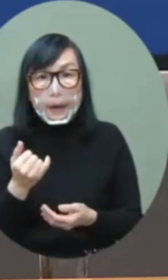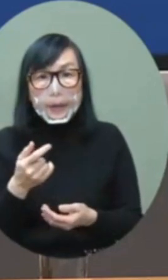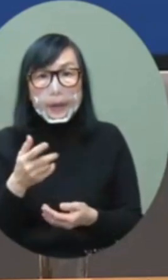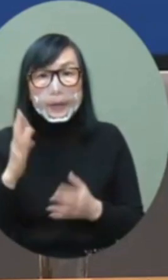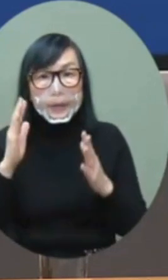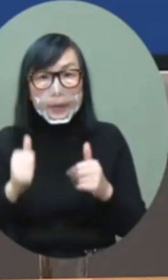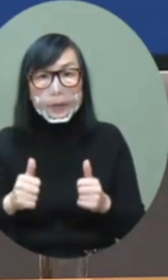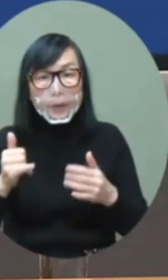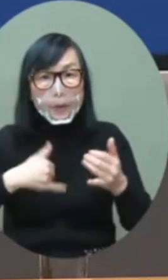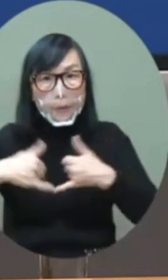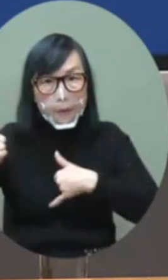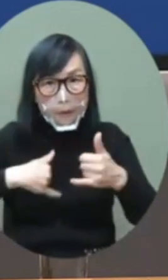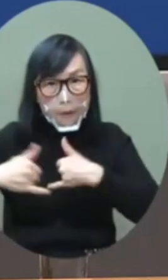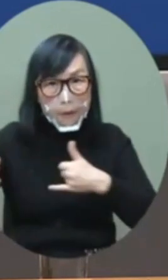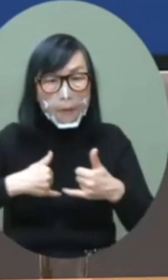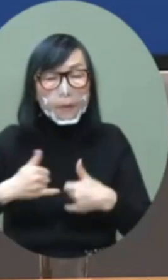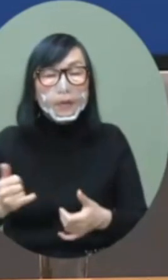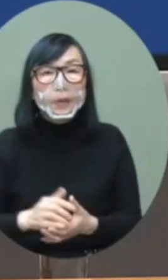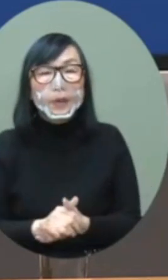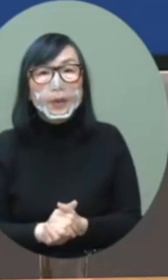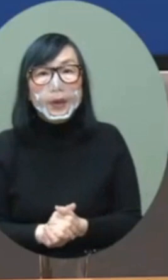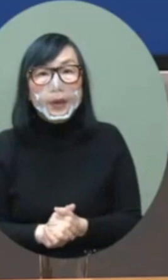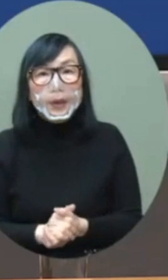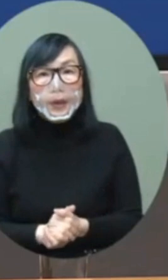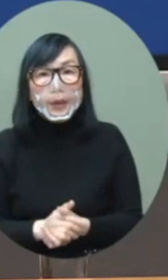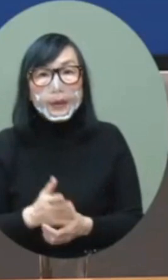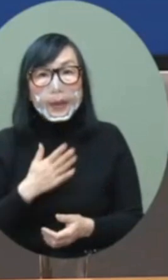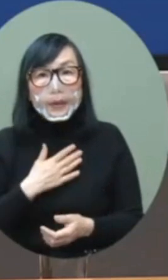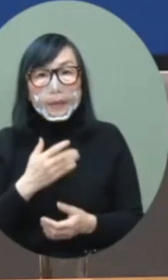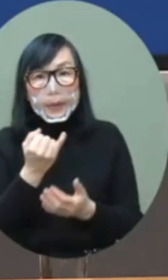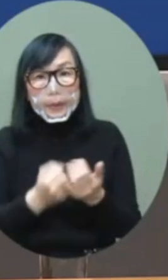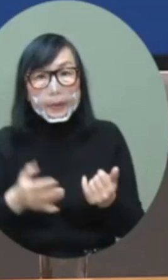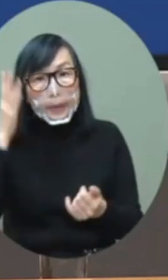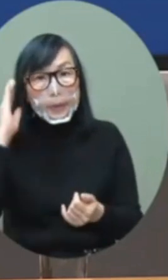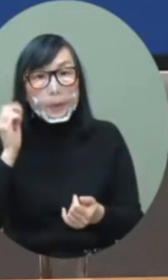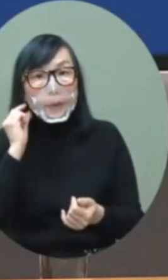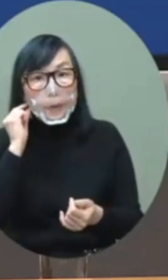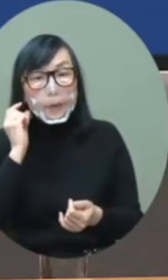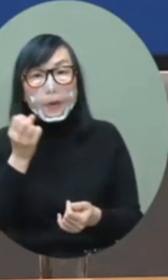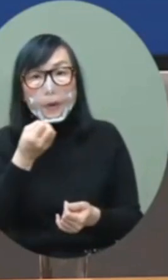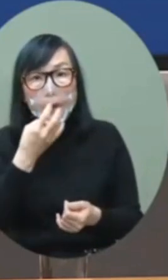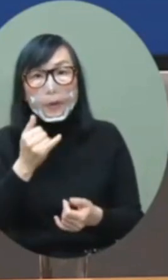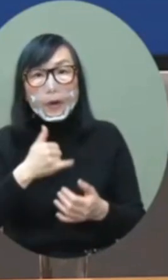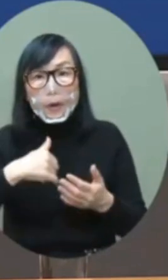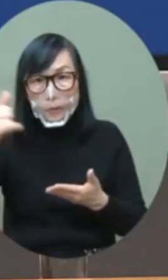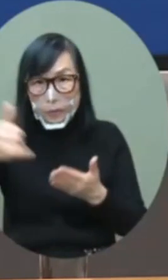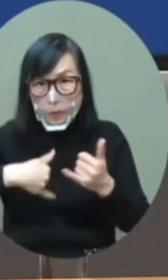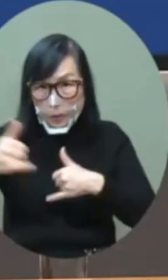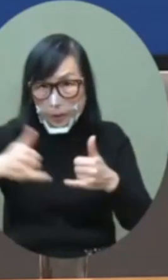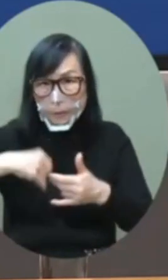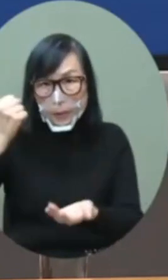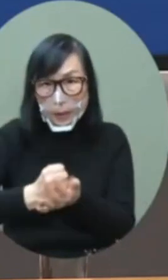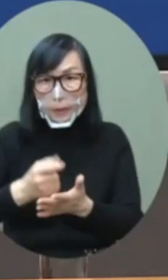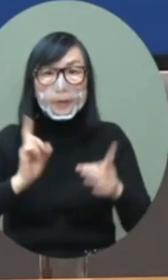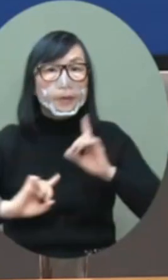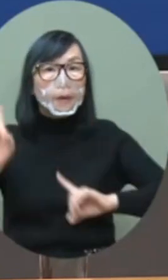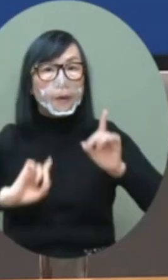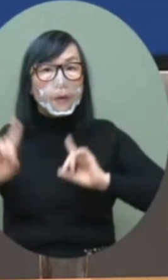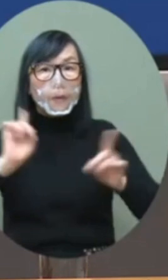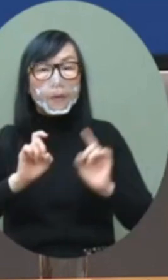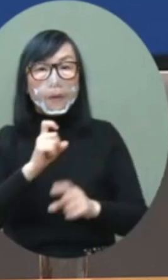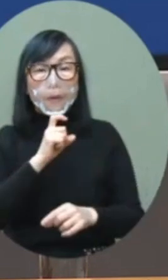this is Hong Kong. We have freedom of movement, and people come in and go out as often as they would